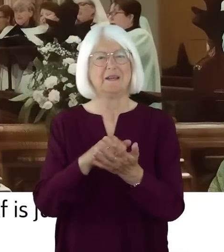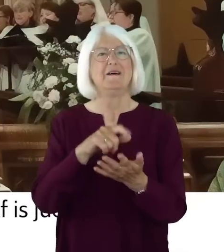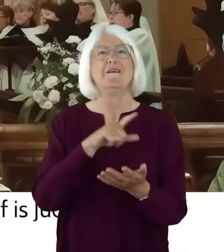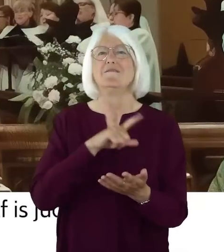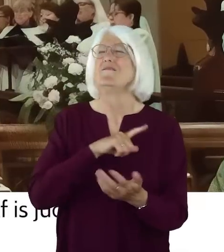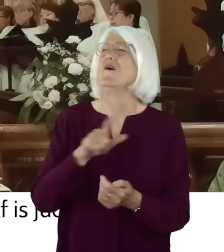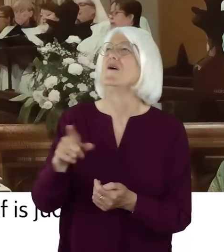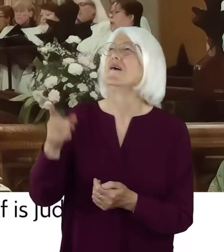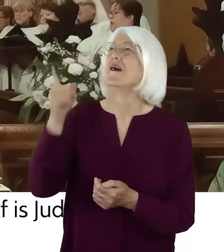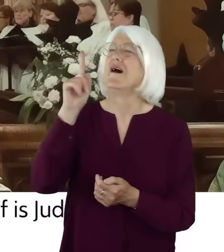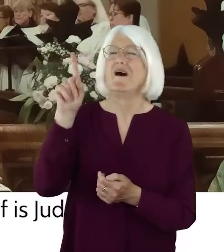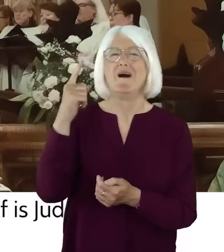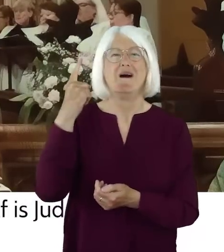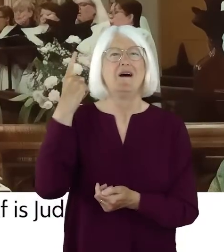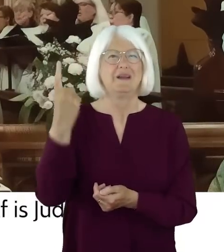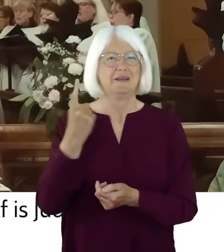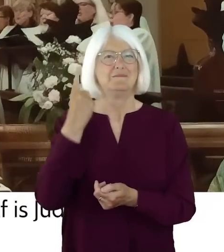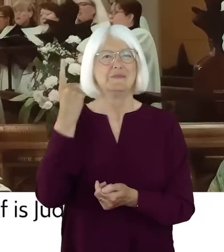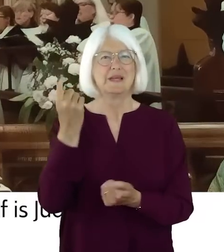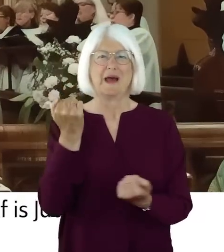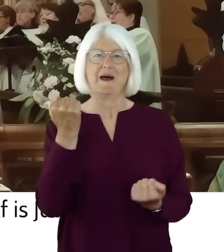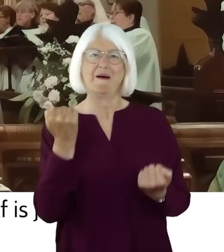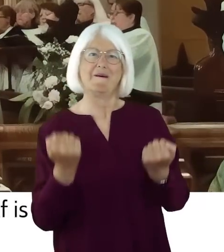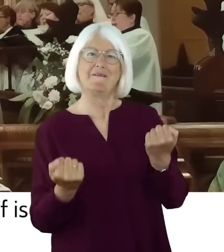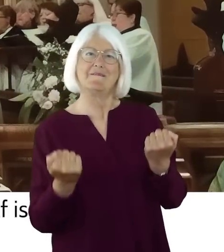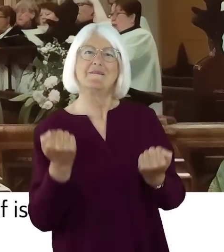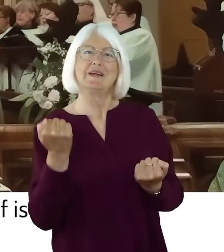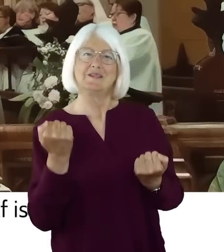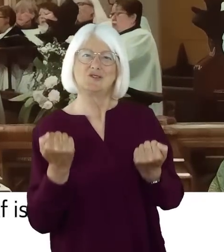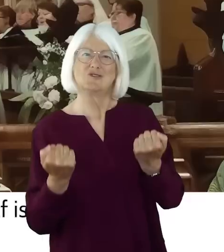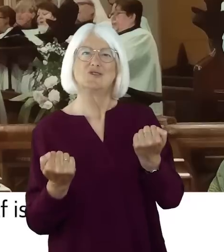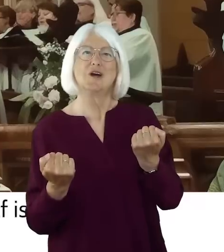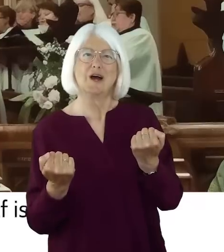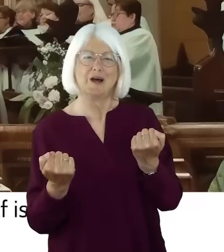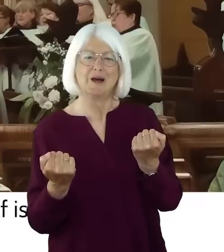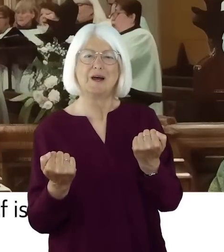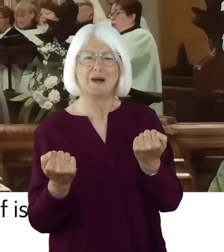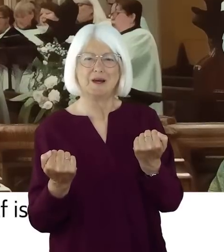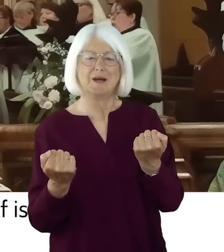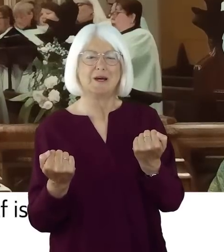Thank you.